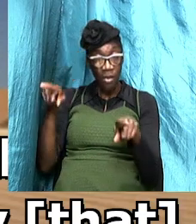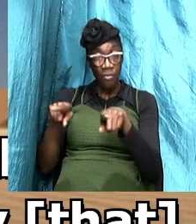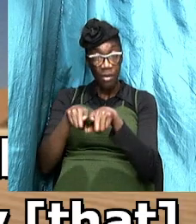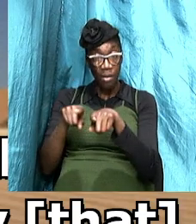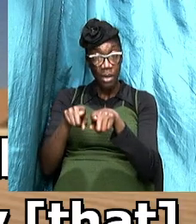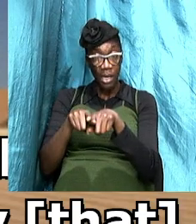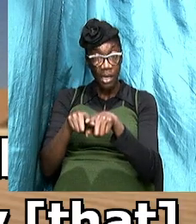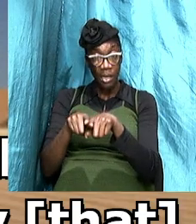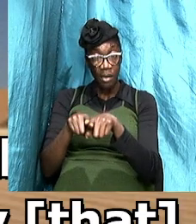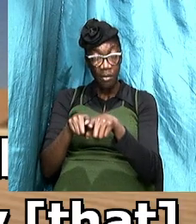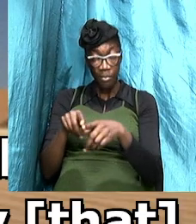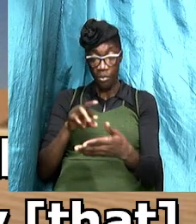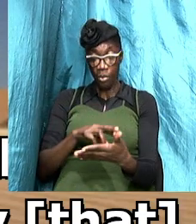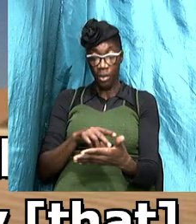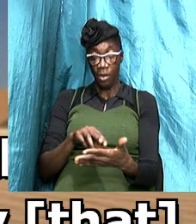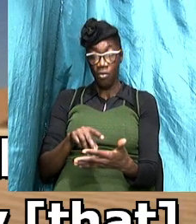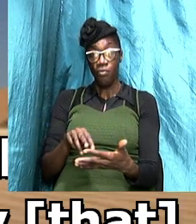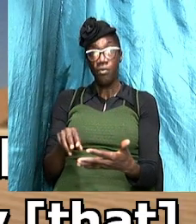was written